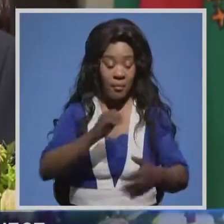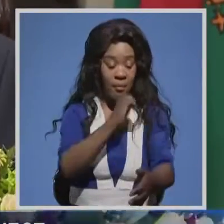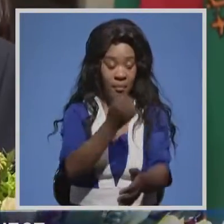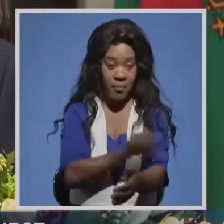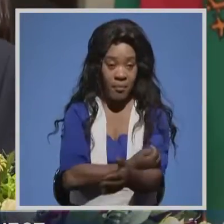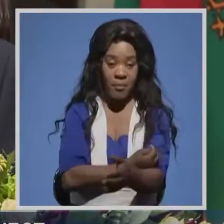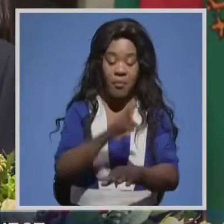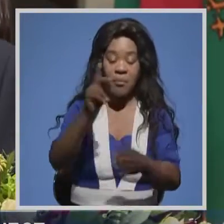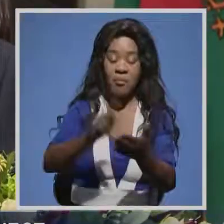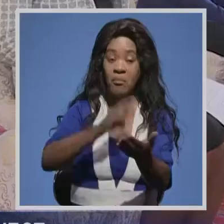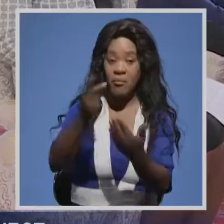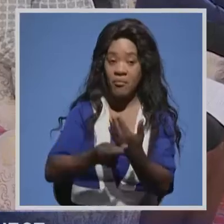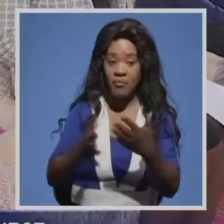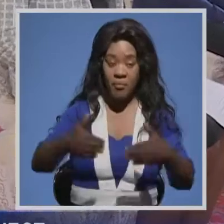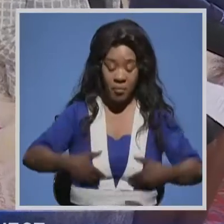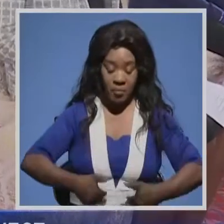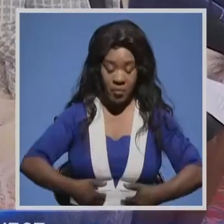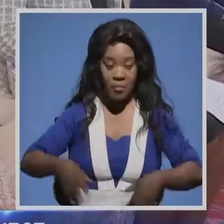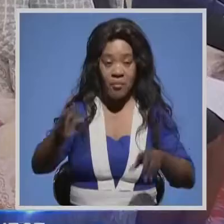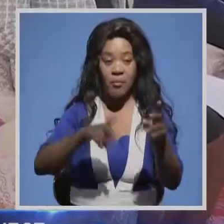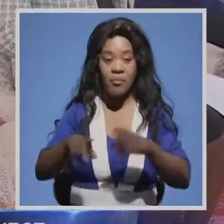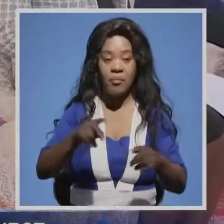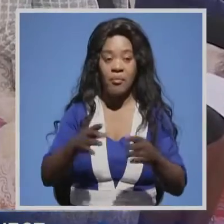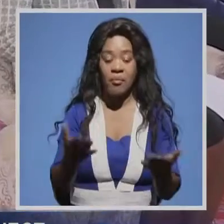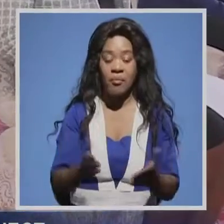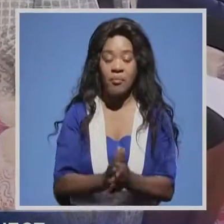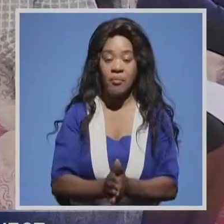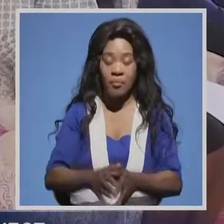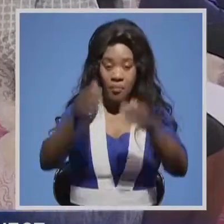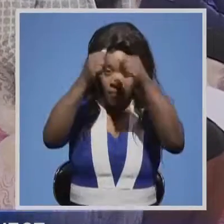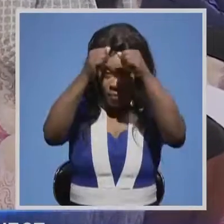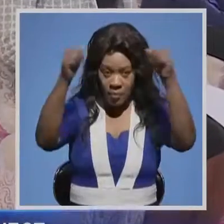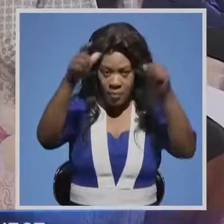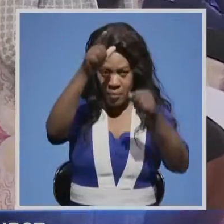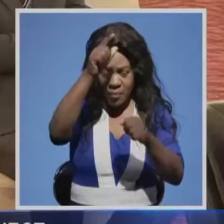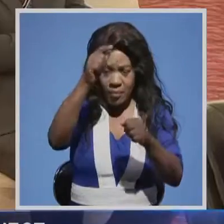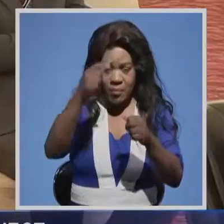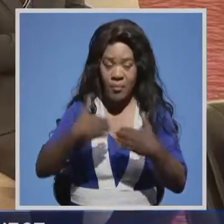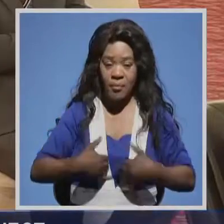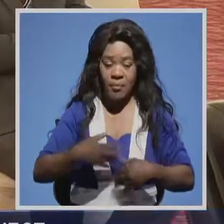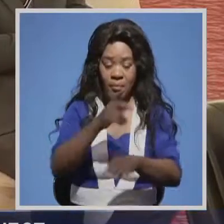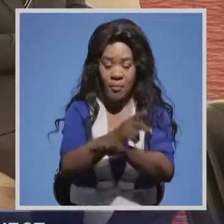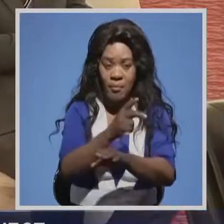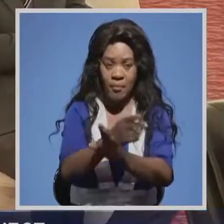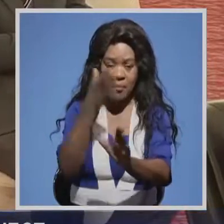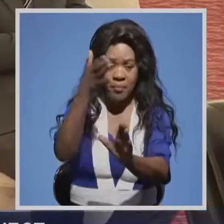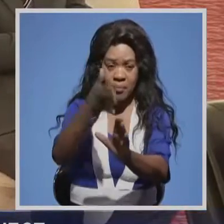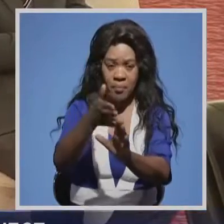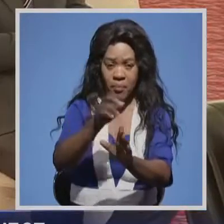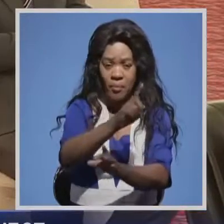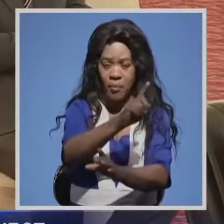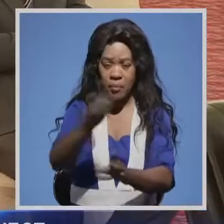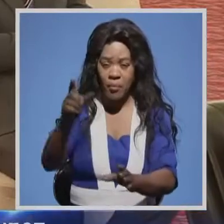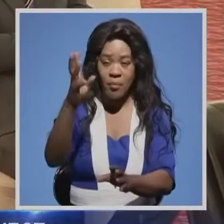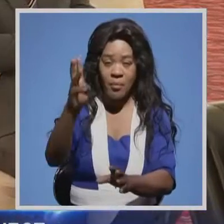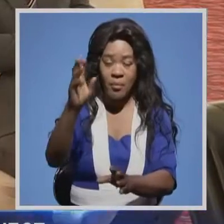people. This time, the head of state will launch the youth empowerment project, targeting about